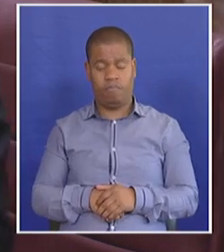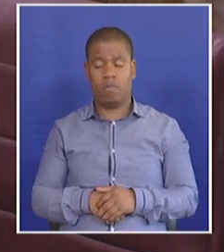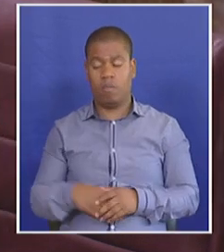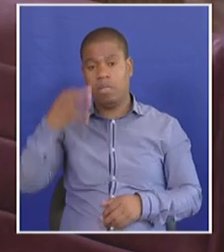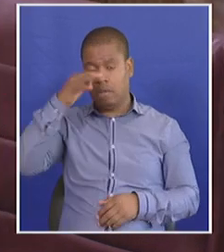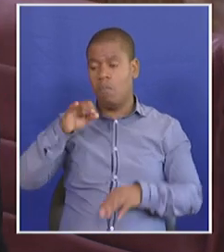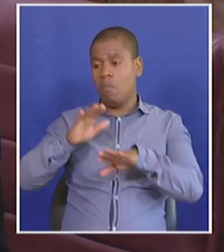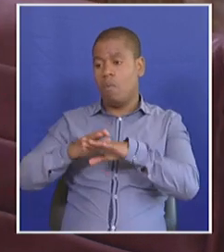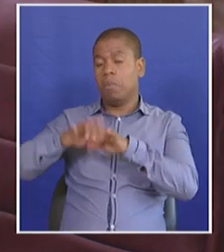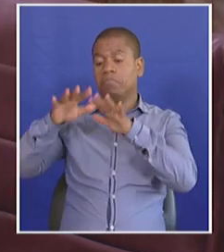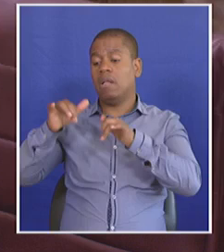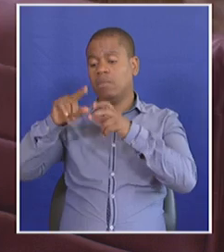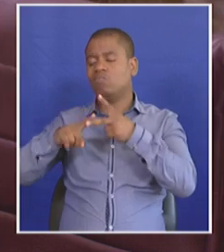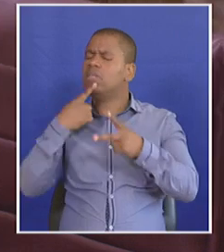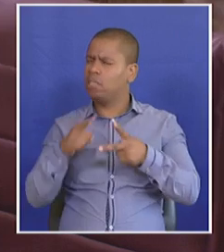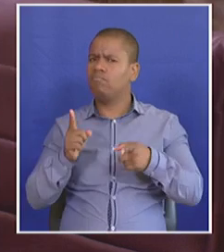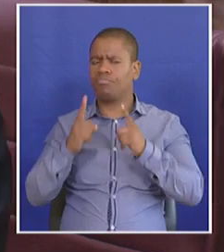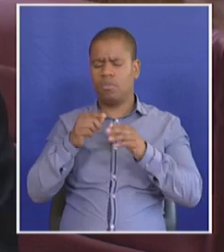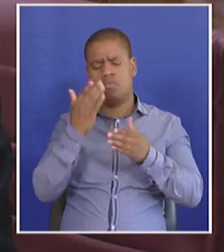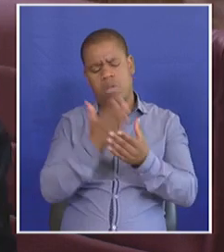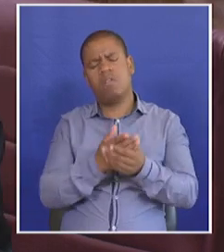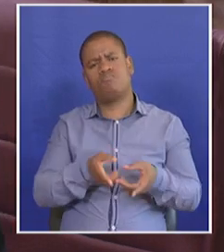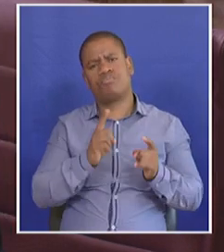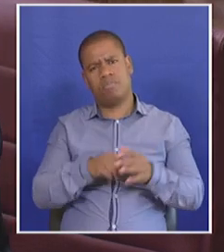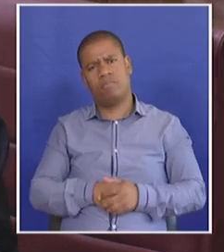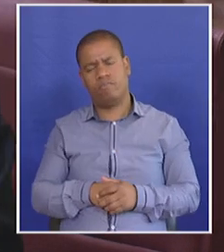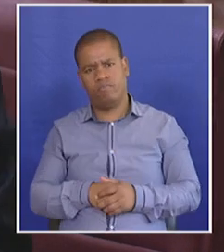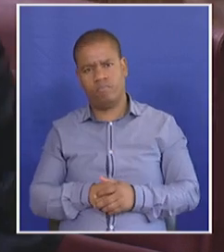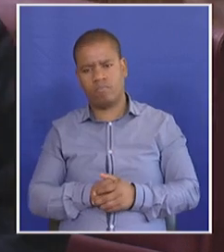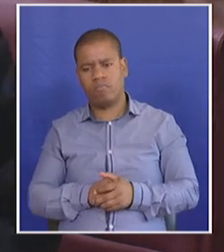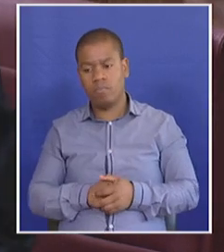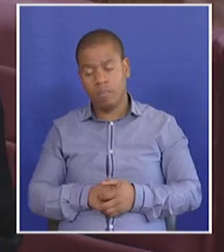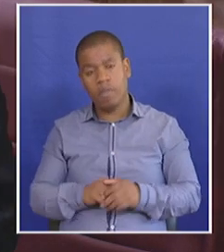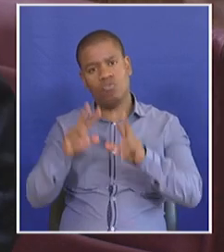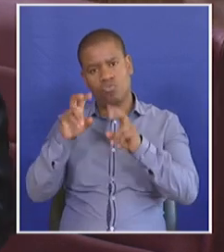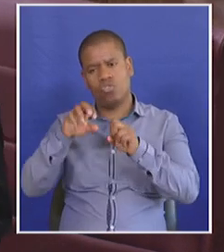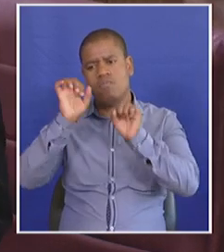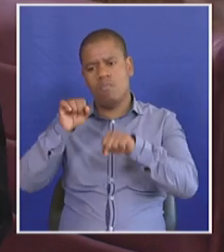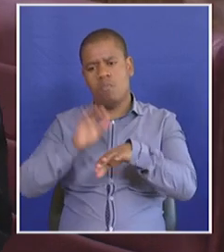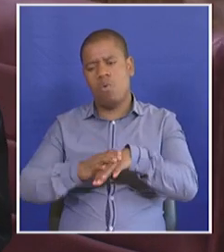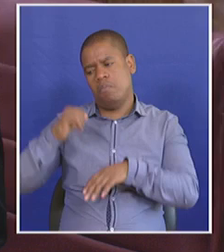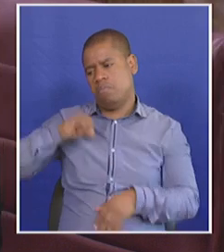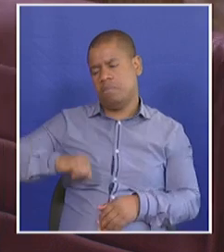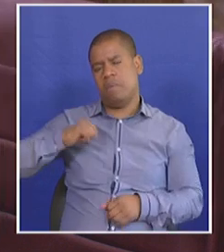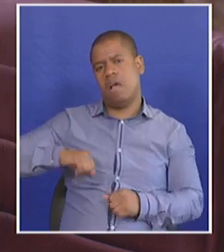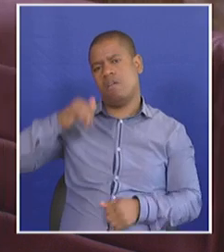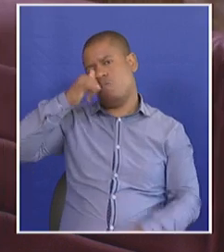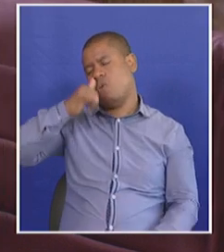government, parliament would indicate the seriousness of a case. As far as the environment, I mean, the municipal